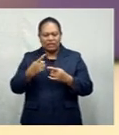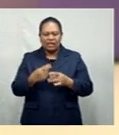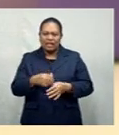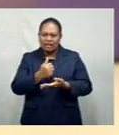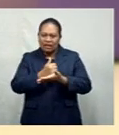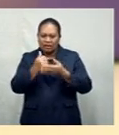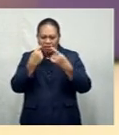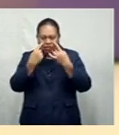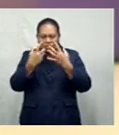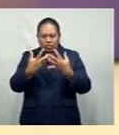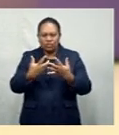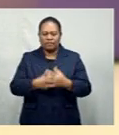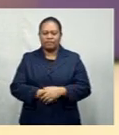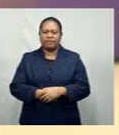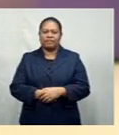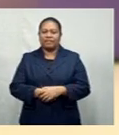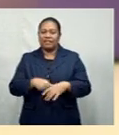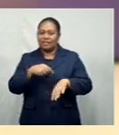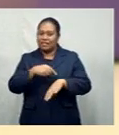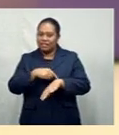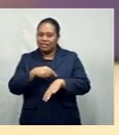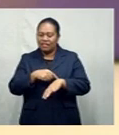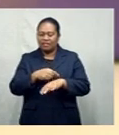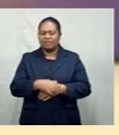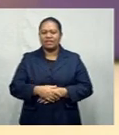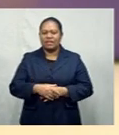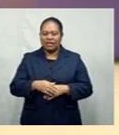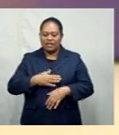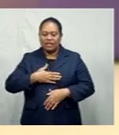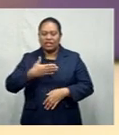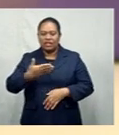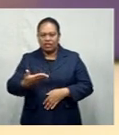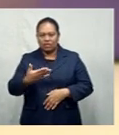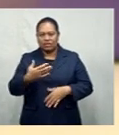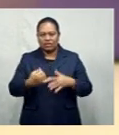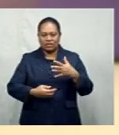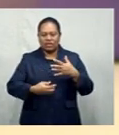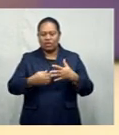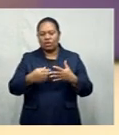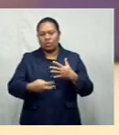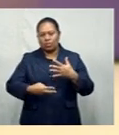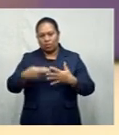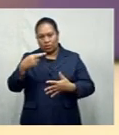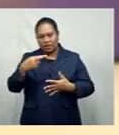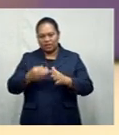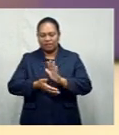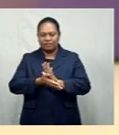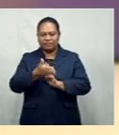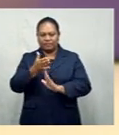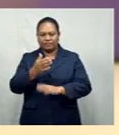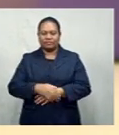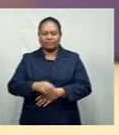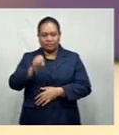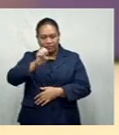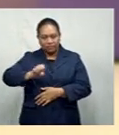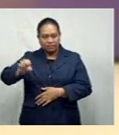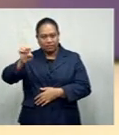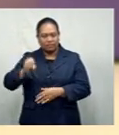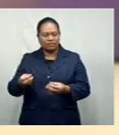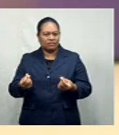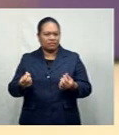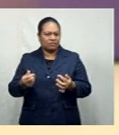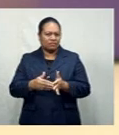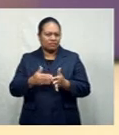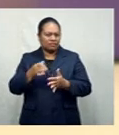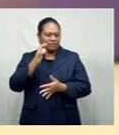offer clues about the likely timing of tapering and interest rate hikes. Against the euro, the greenback held a small